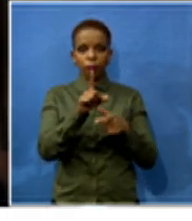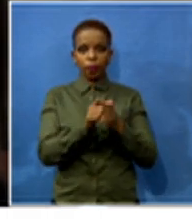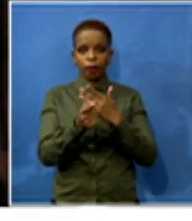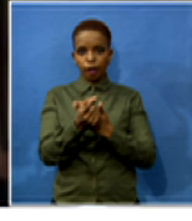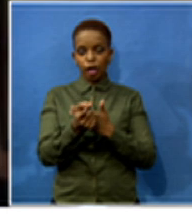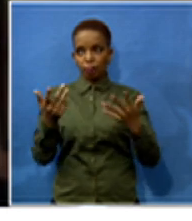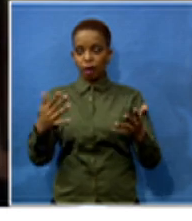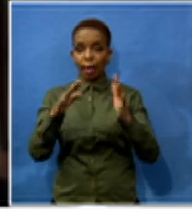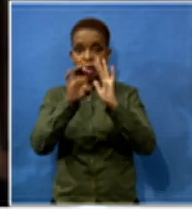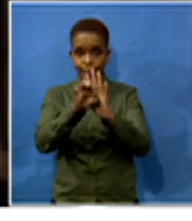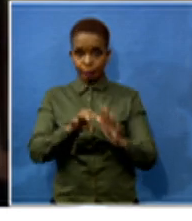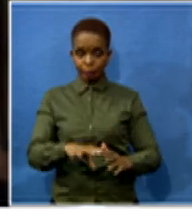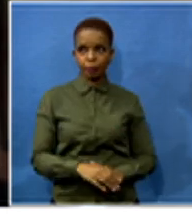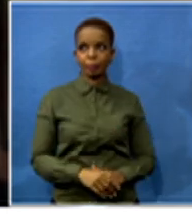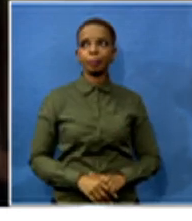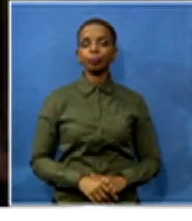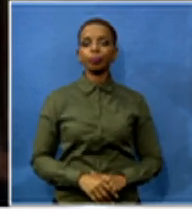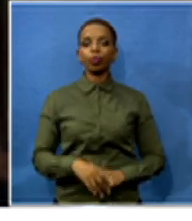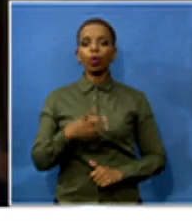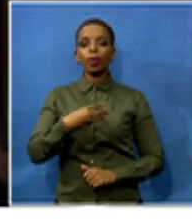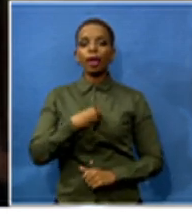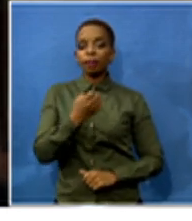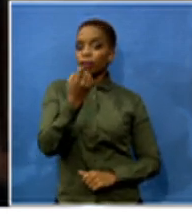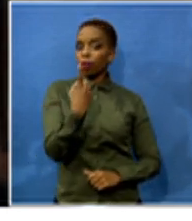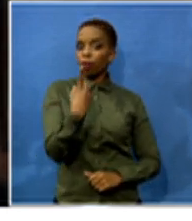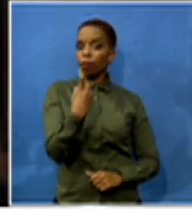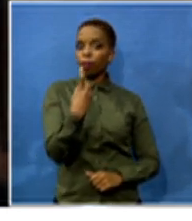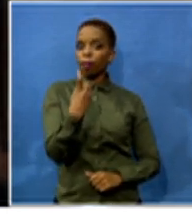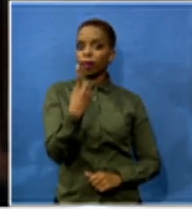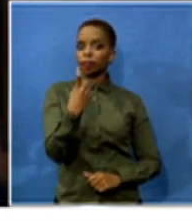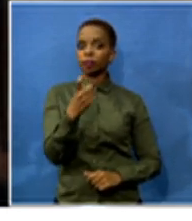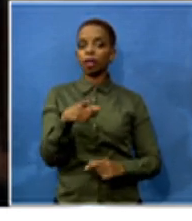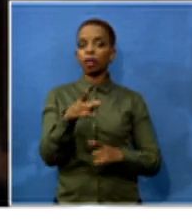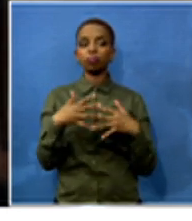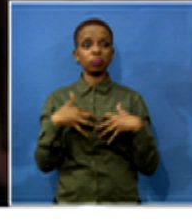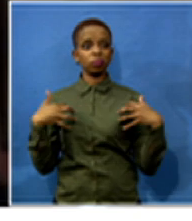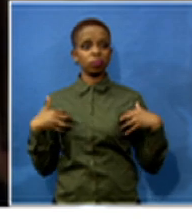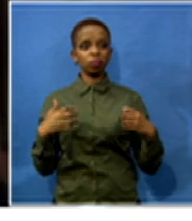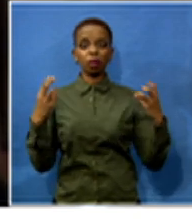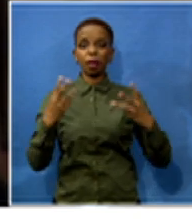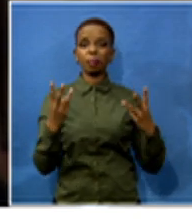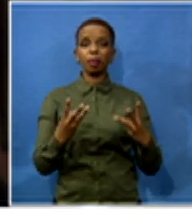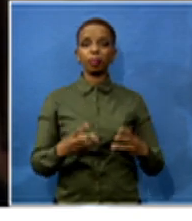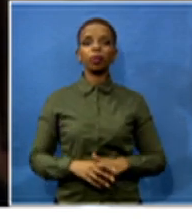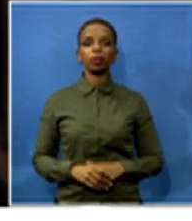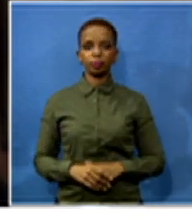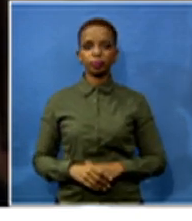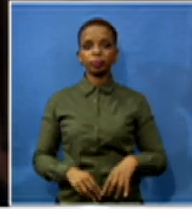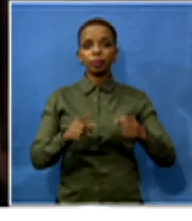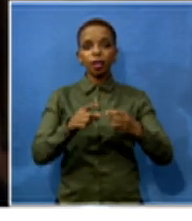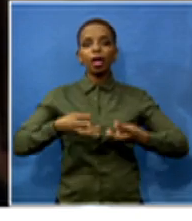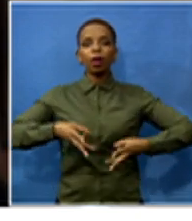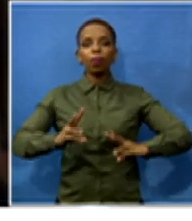example, we have one measure of the anxiety of people. It's a standardized measure